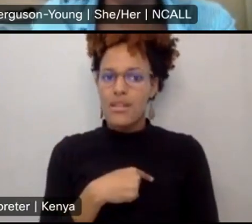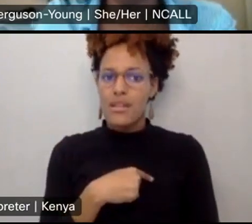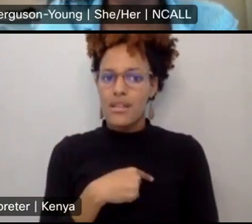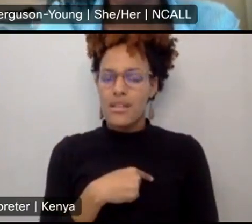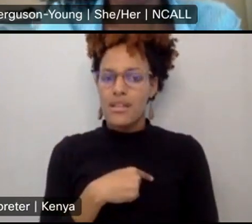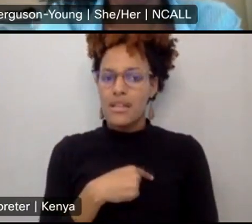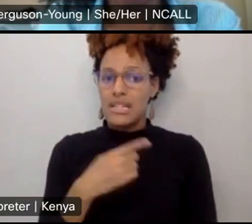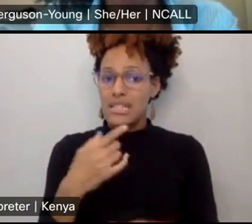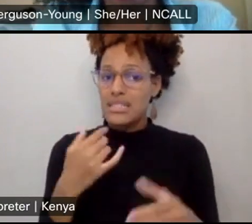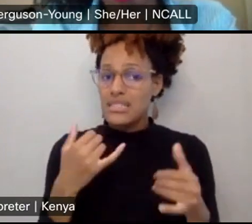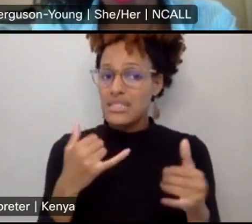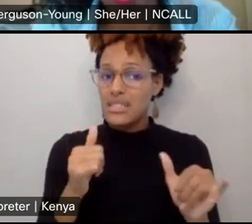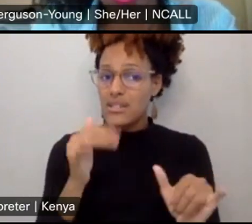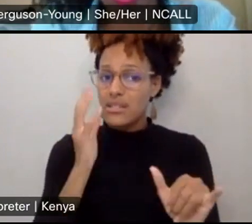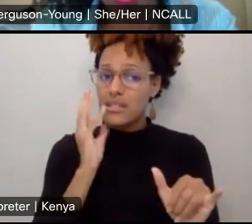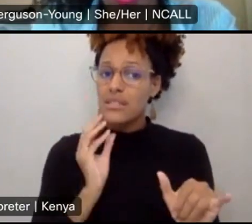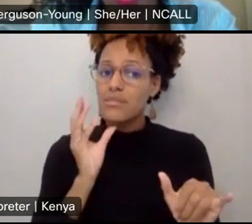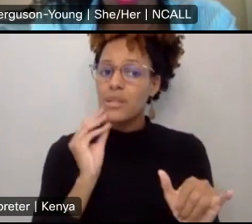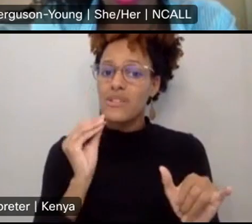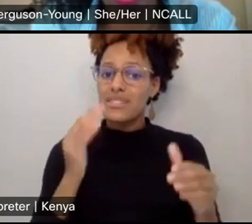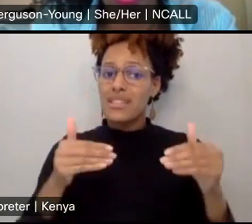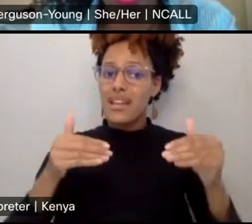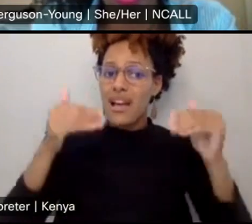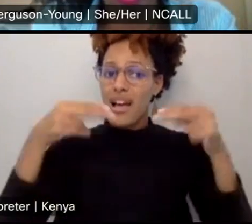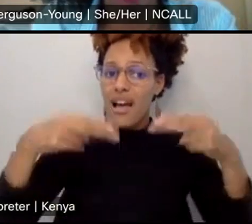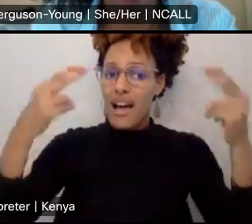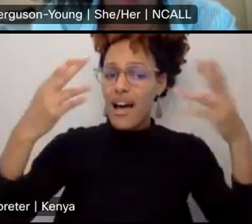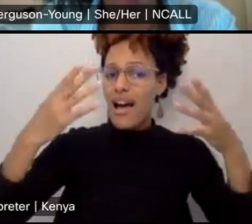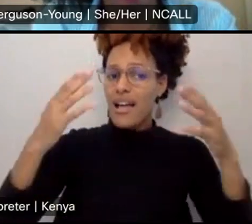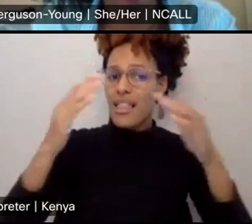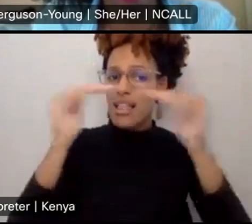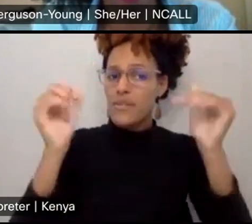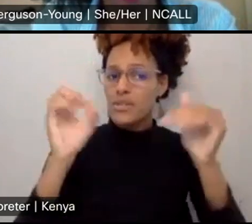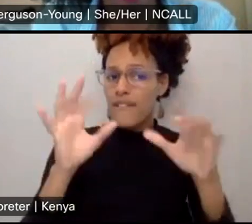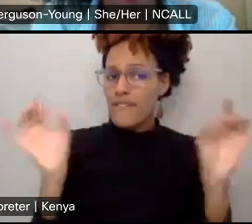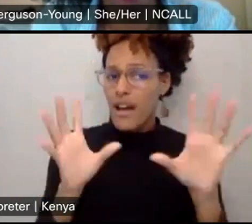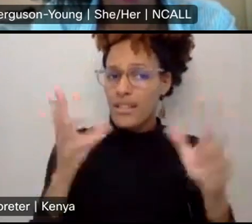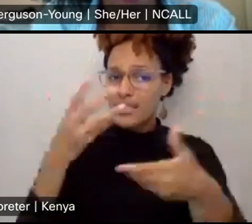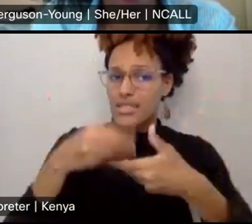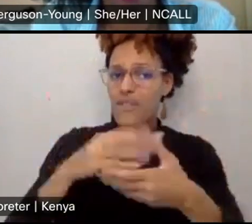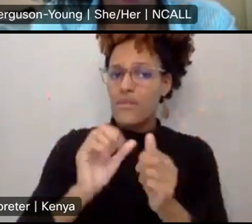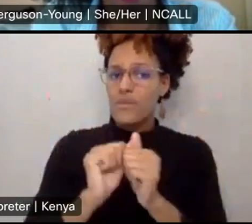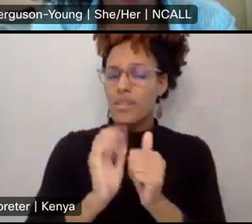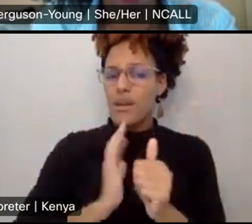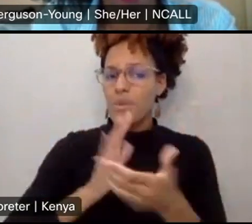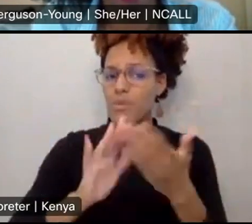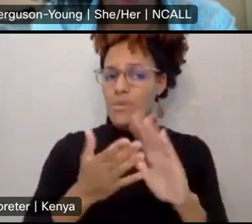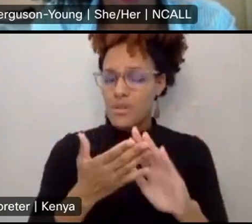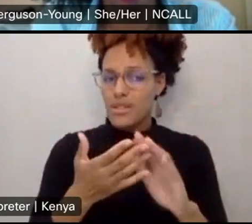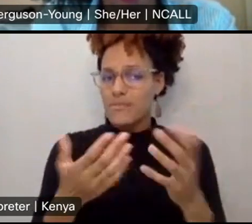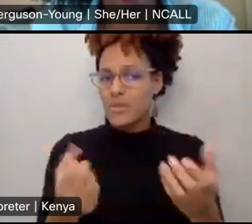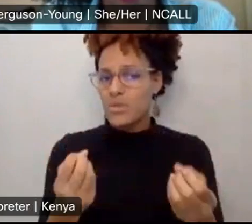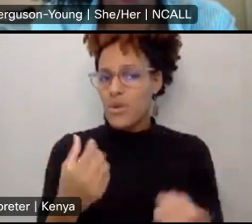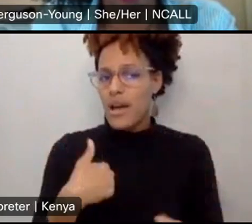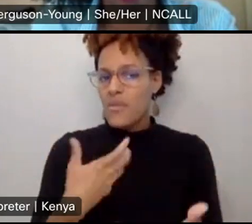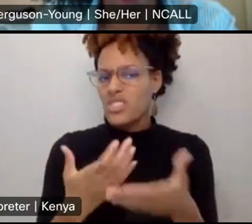why we still are experiencing the high levels of violence that we are in our communities. So I just thought I'd